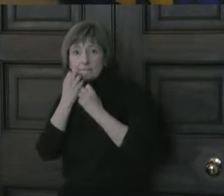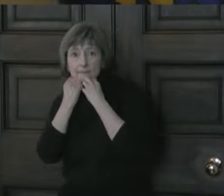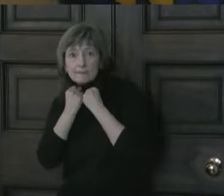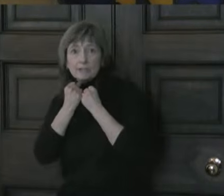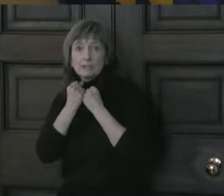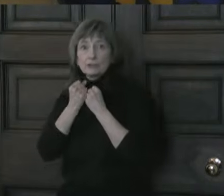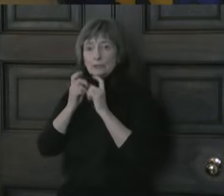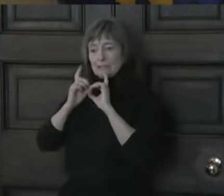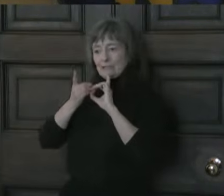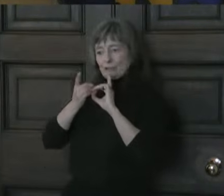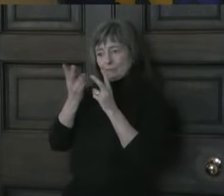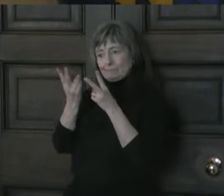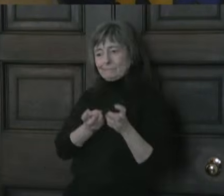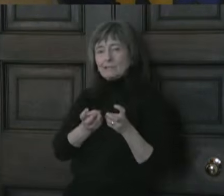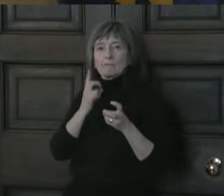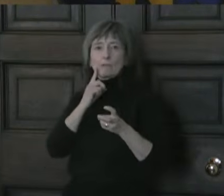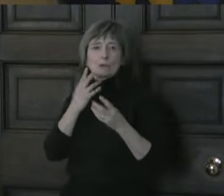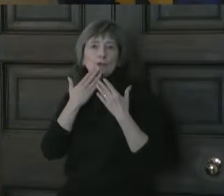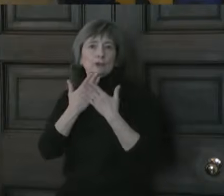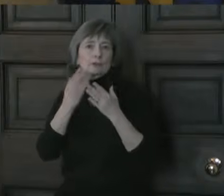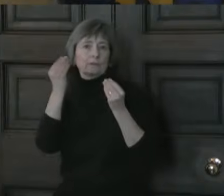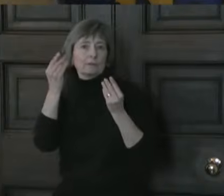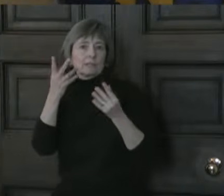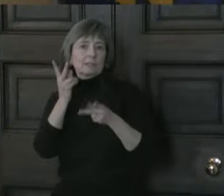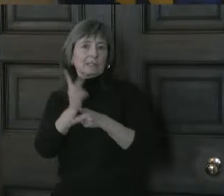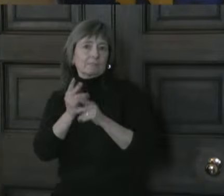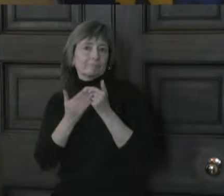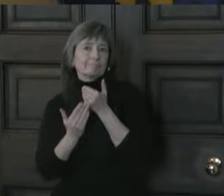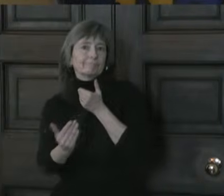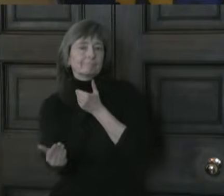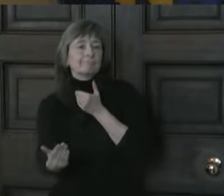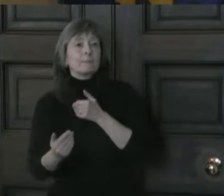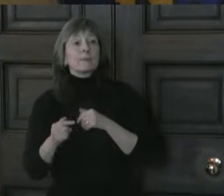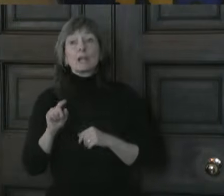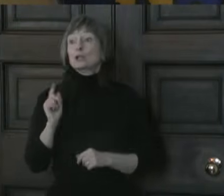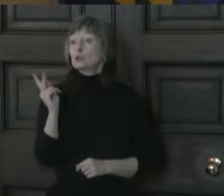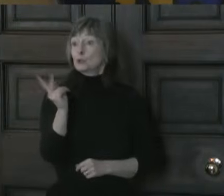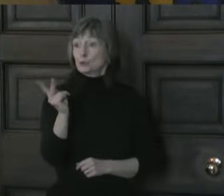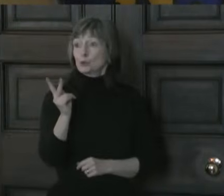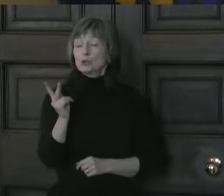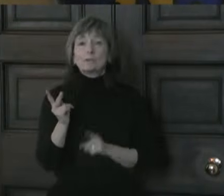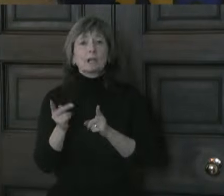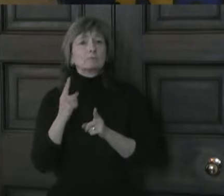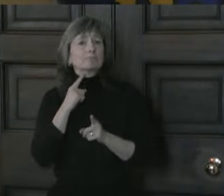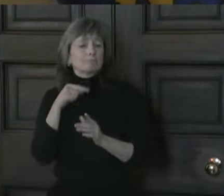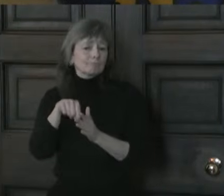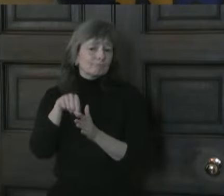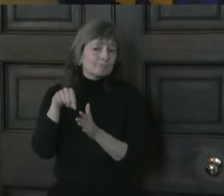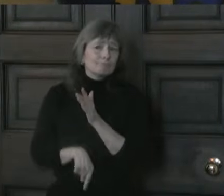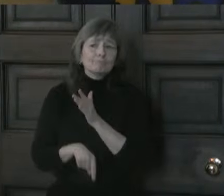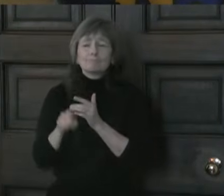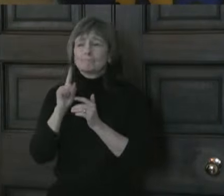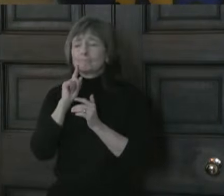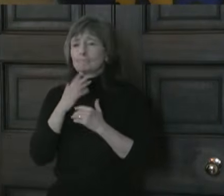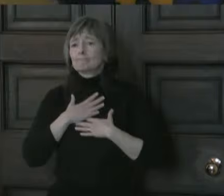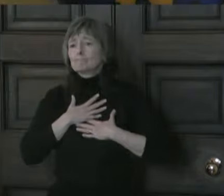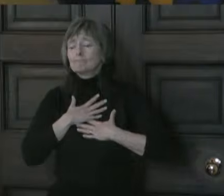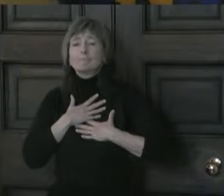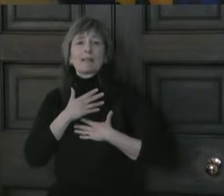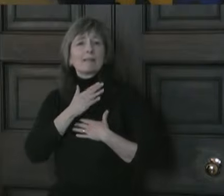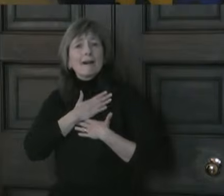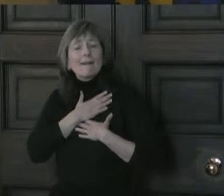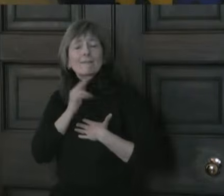valuable information for global use. This couple reflects a deep and profound love